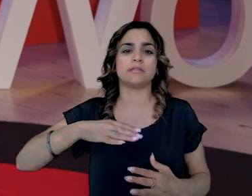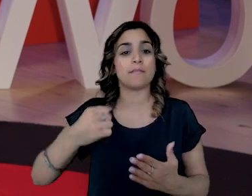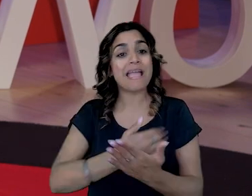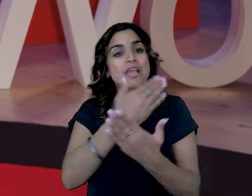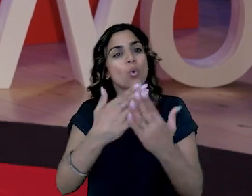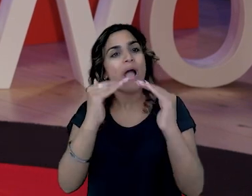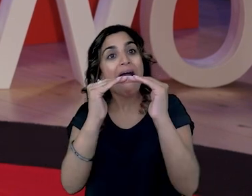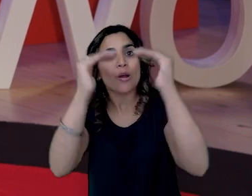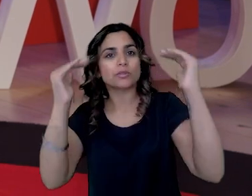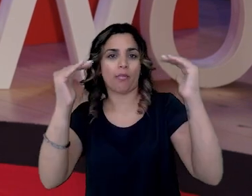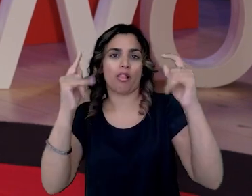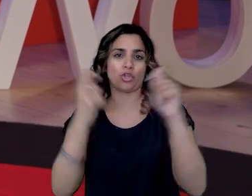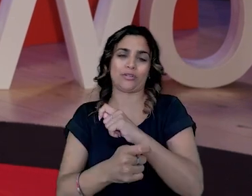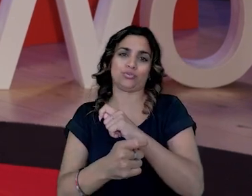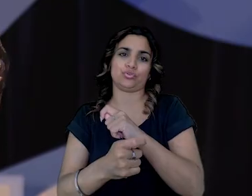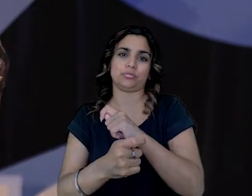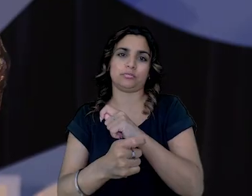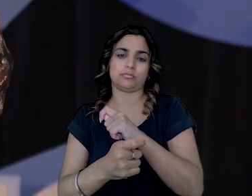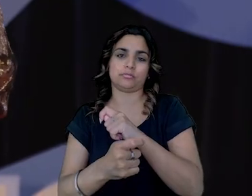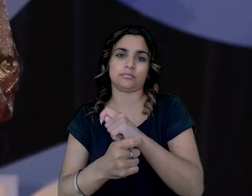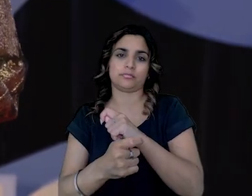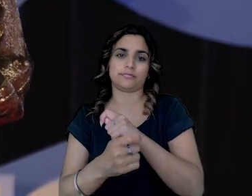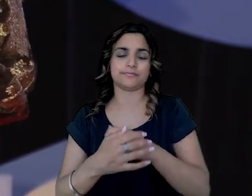create equitable change